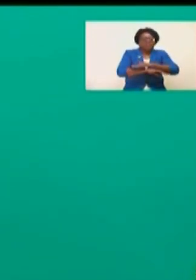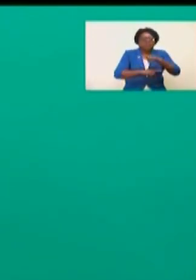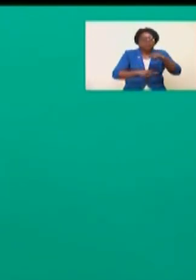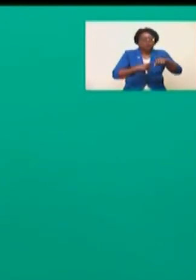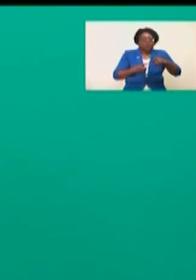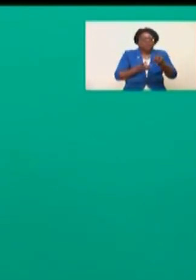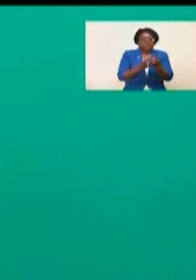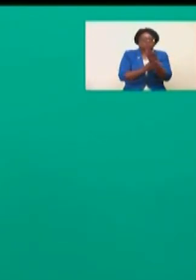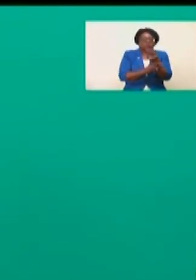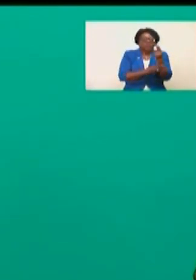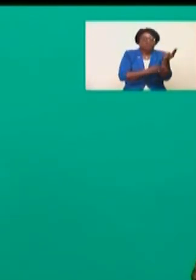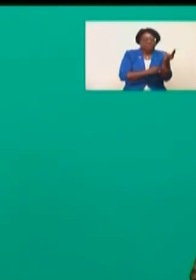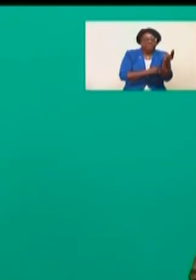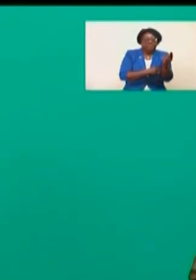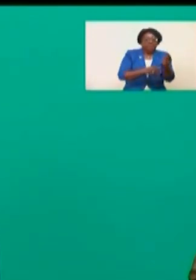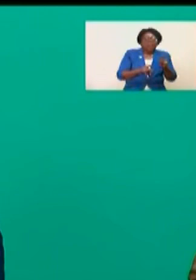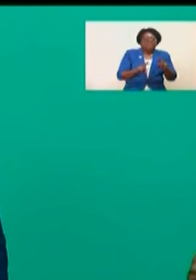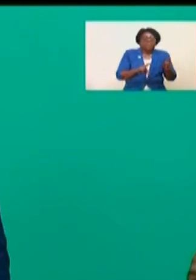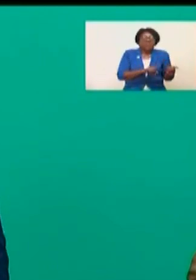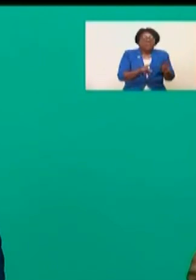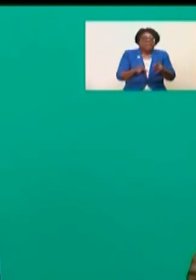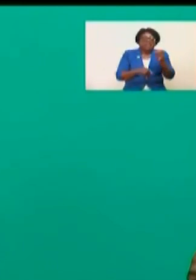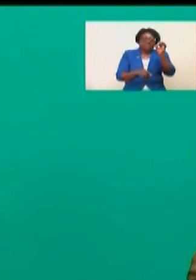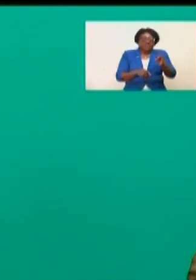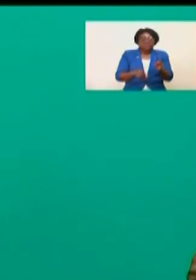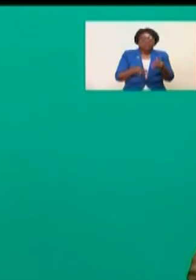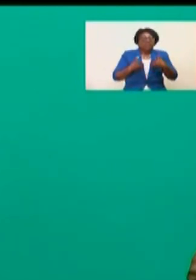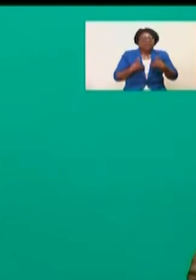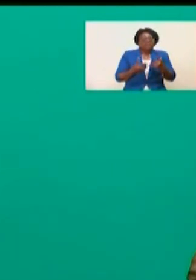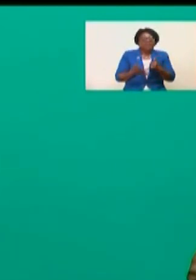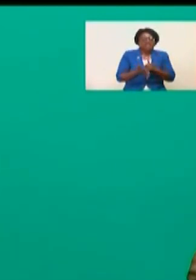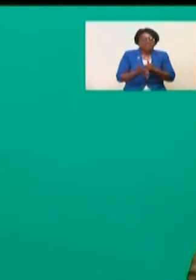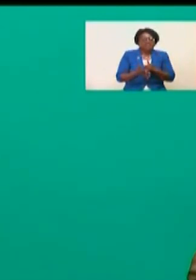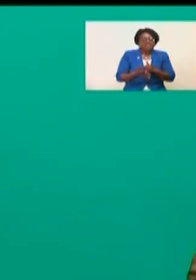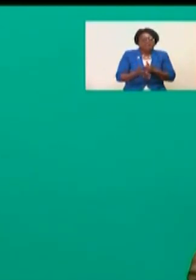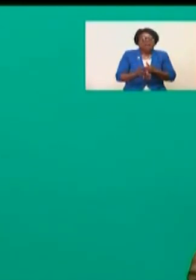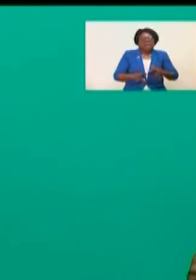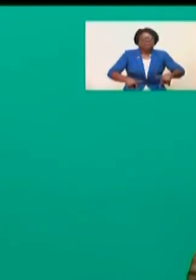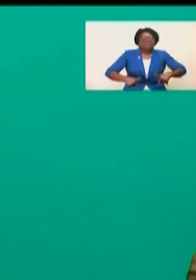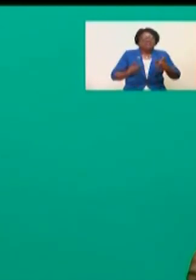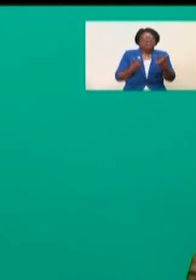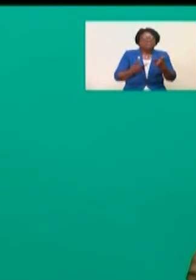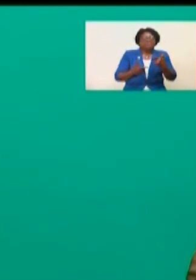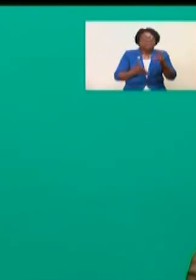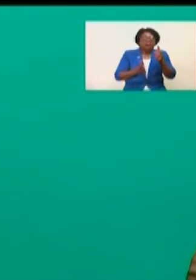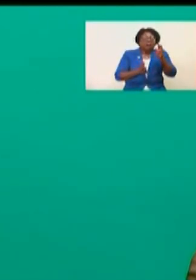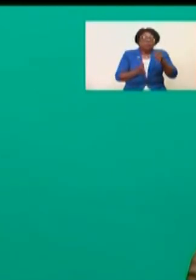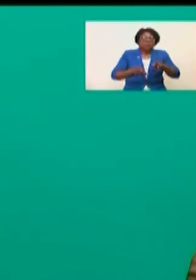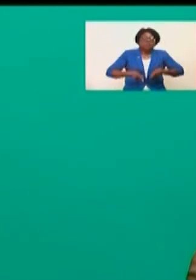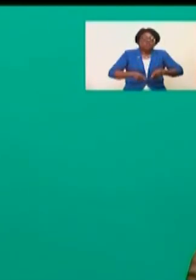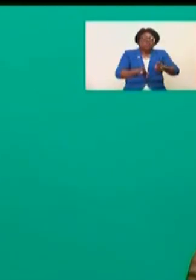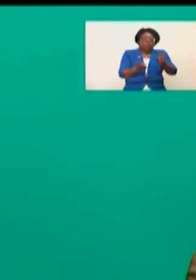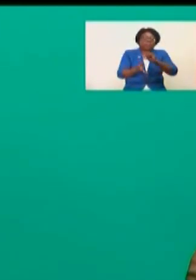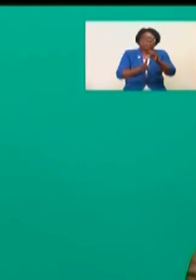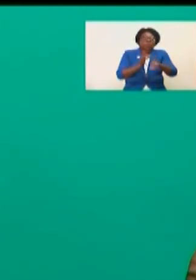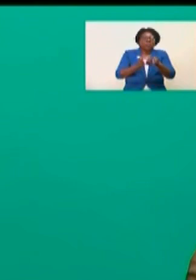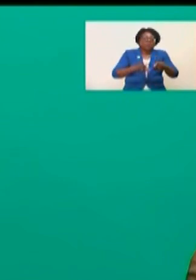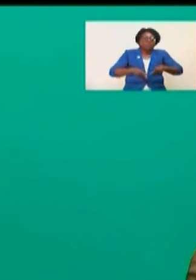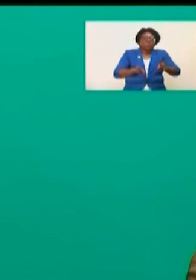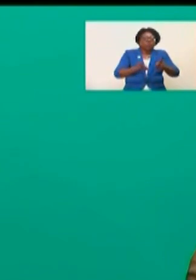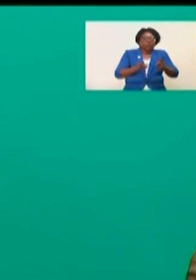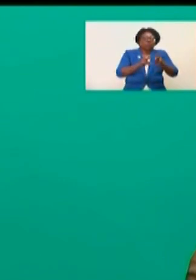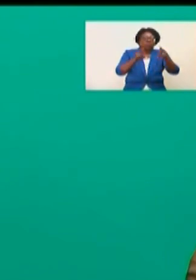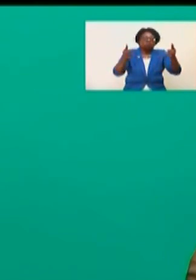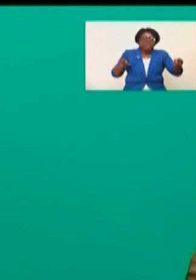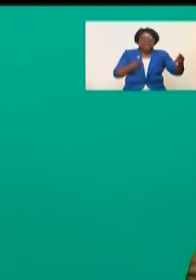have it, I was lucky enough to have lived during moments of great historical change in the Bahamas,